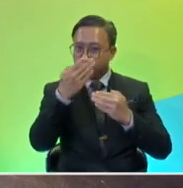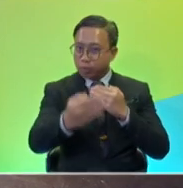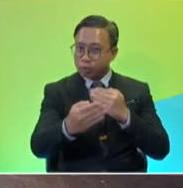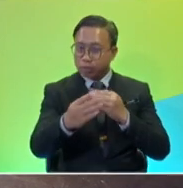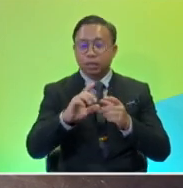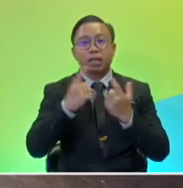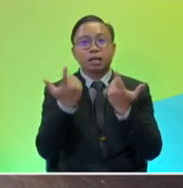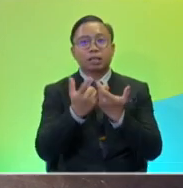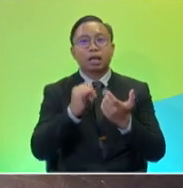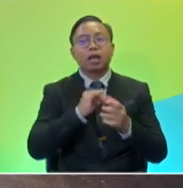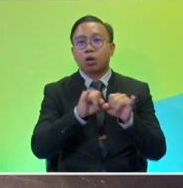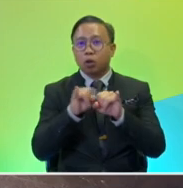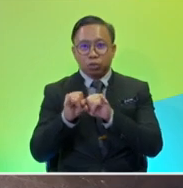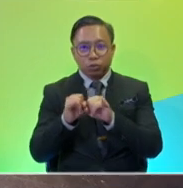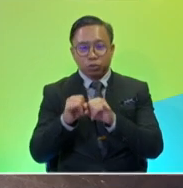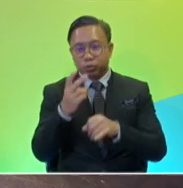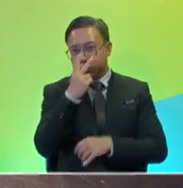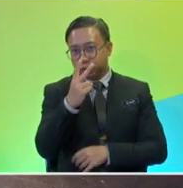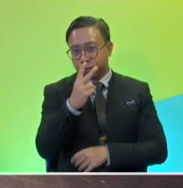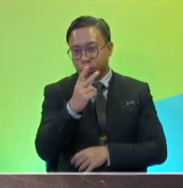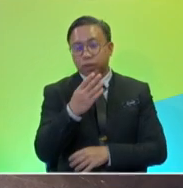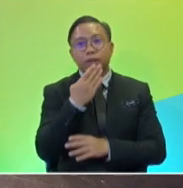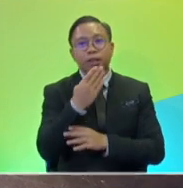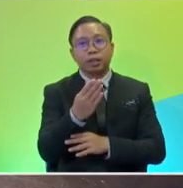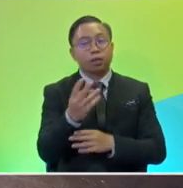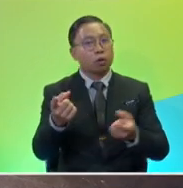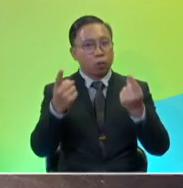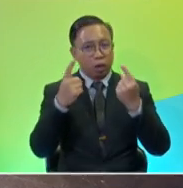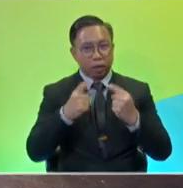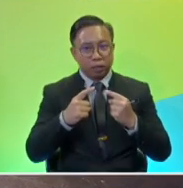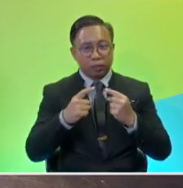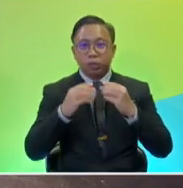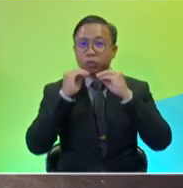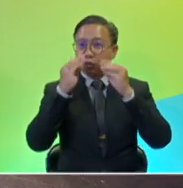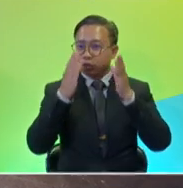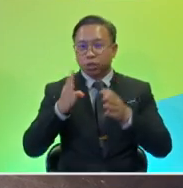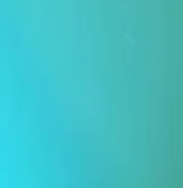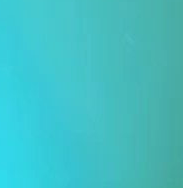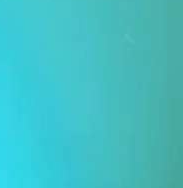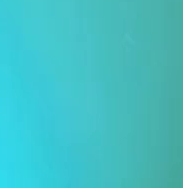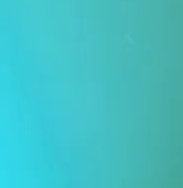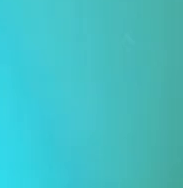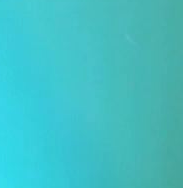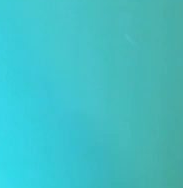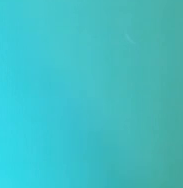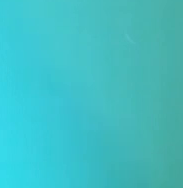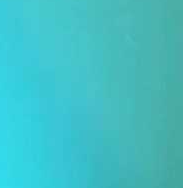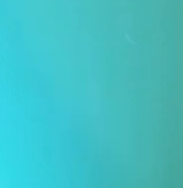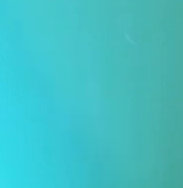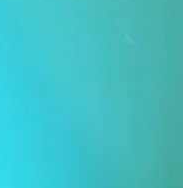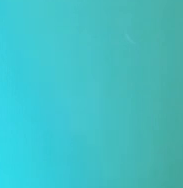class, I also want to say a big thank you and welcome to Teacher Bukhari as our sign